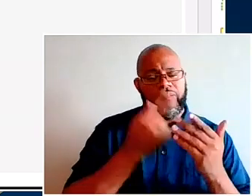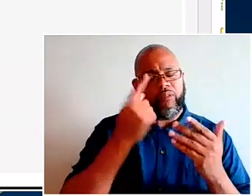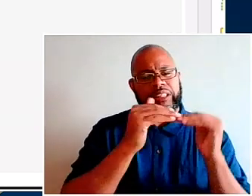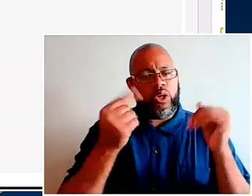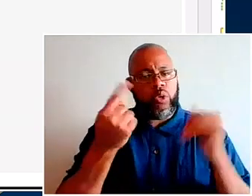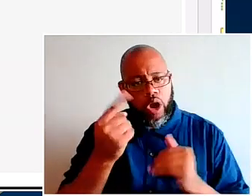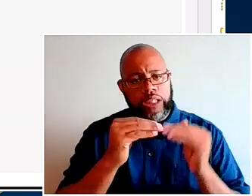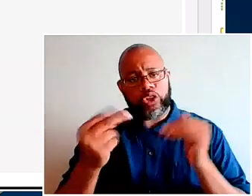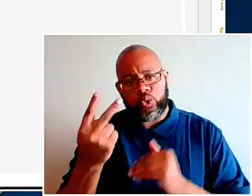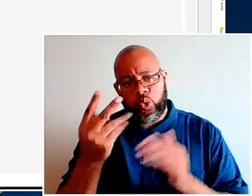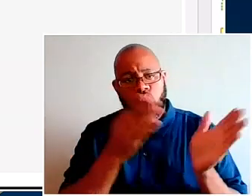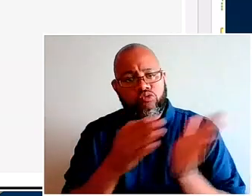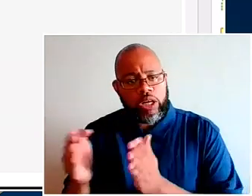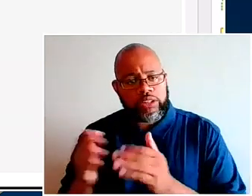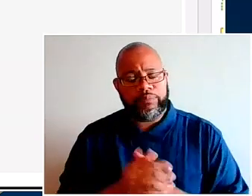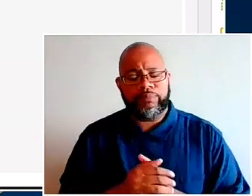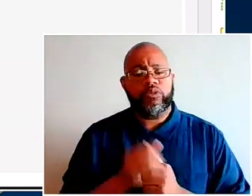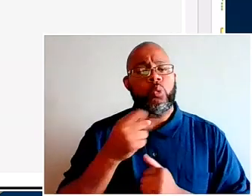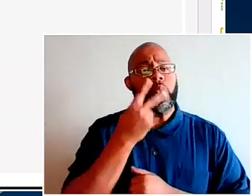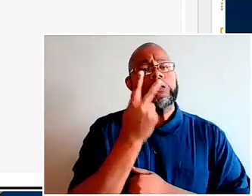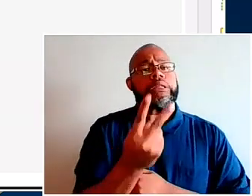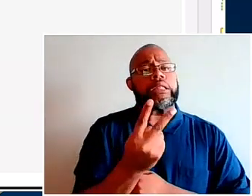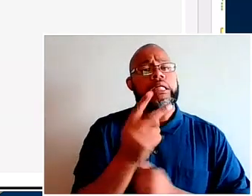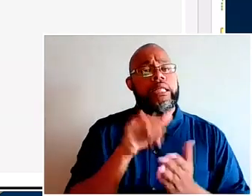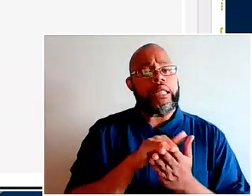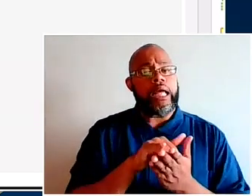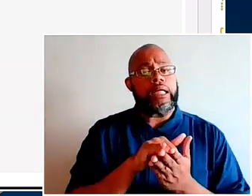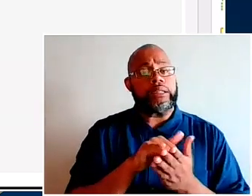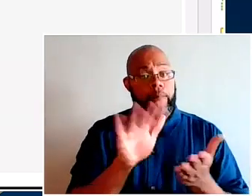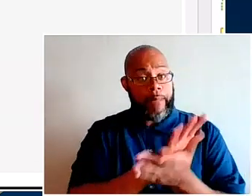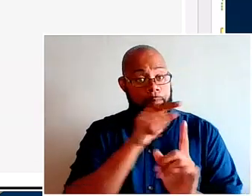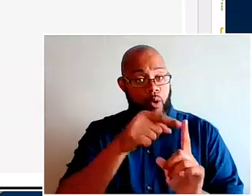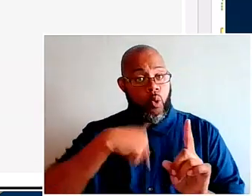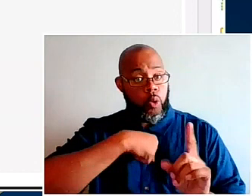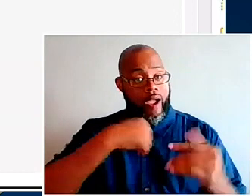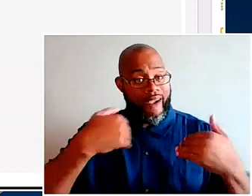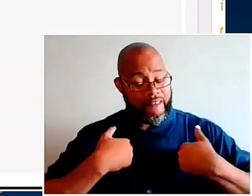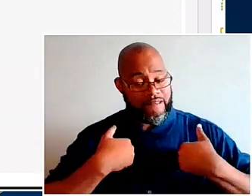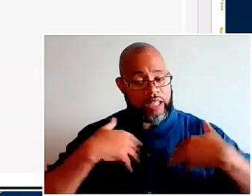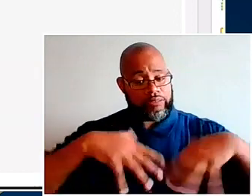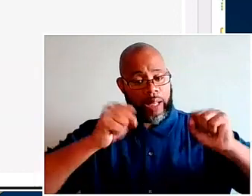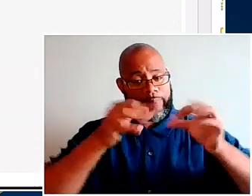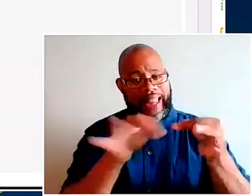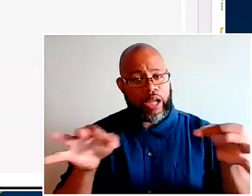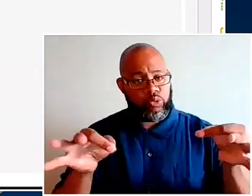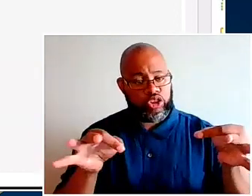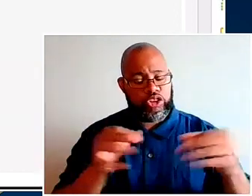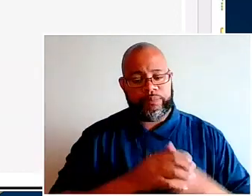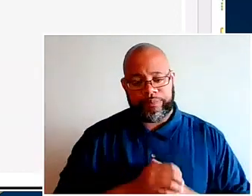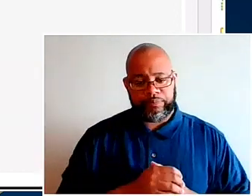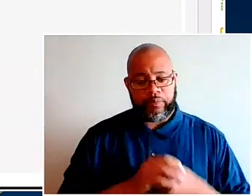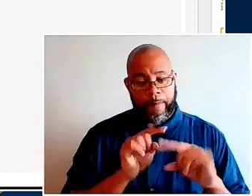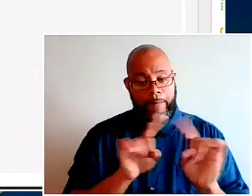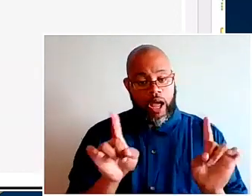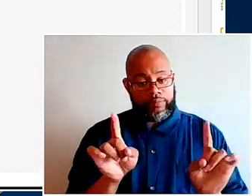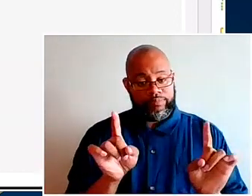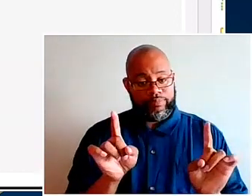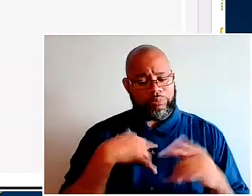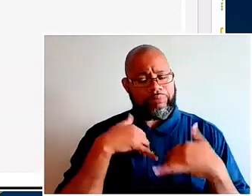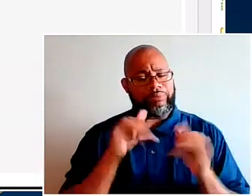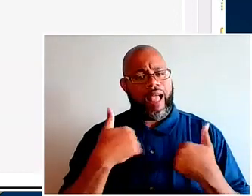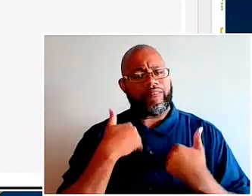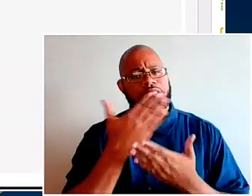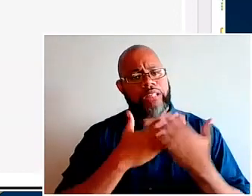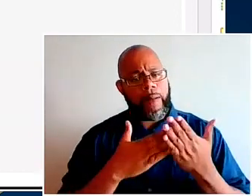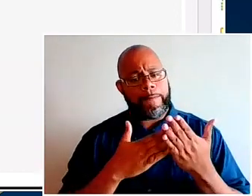two arrangements. So you will see in this paper that we have adopted the language here, but we still have some